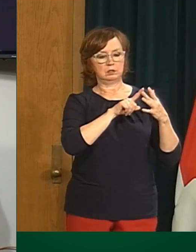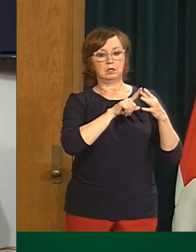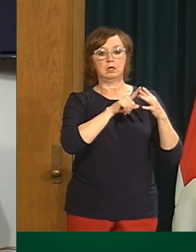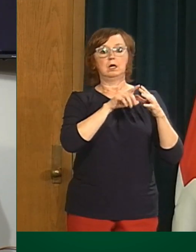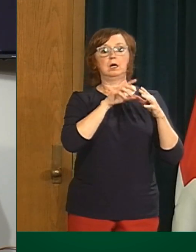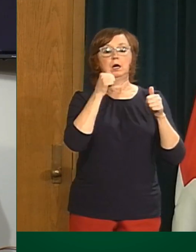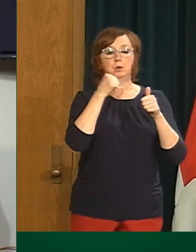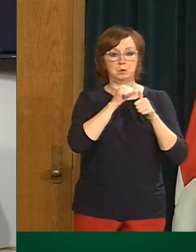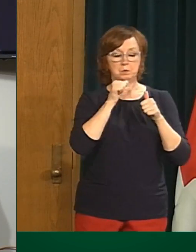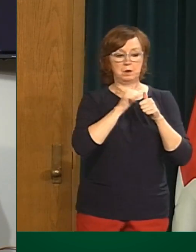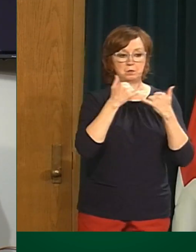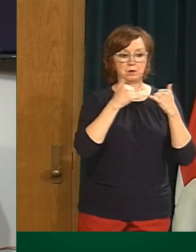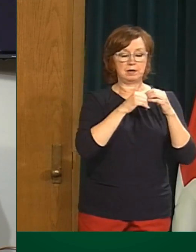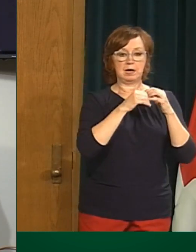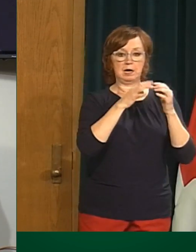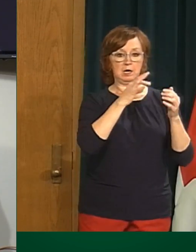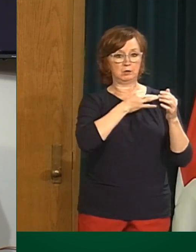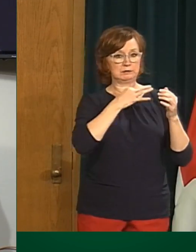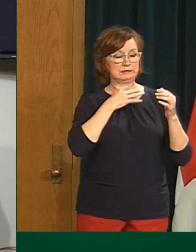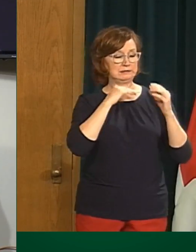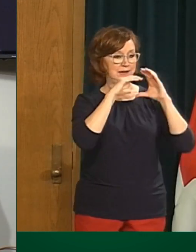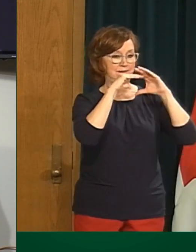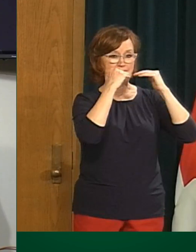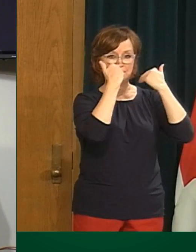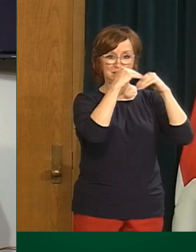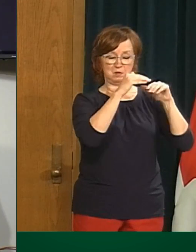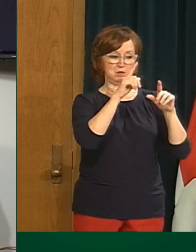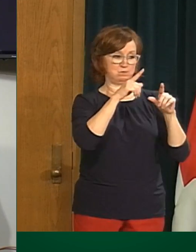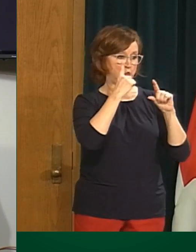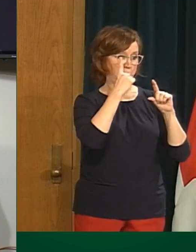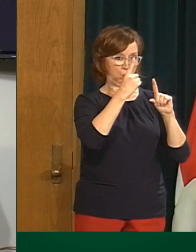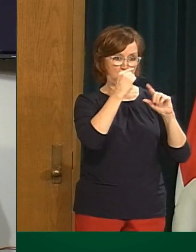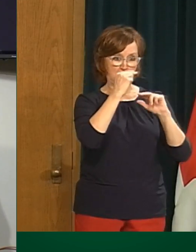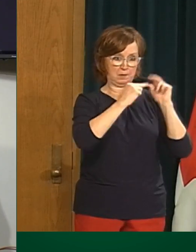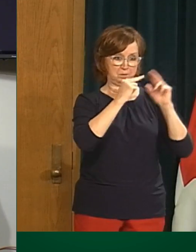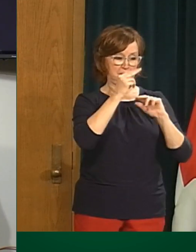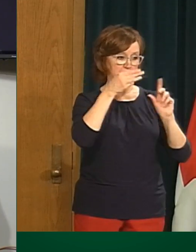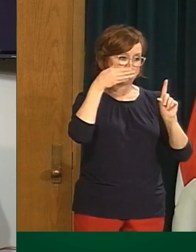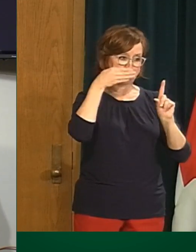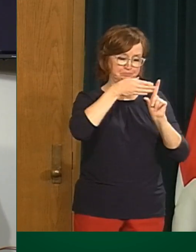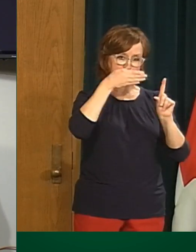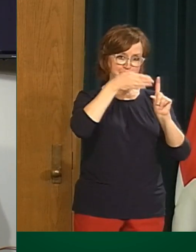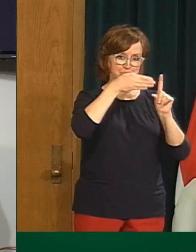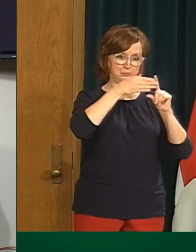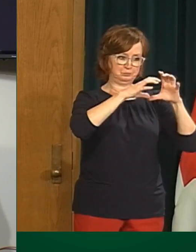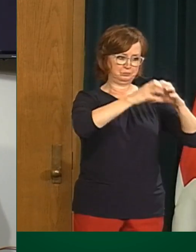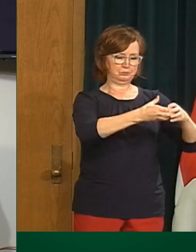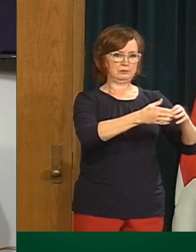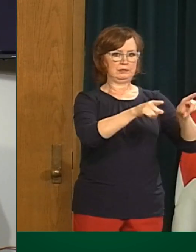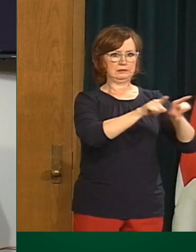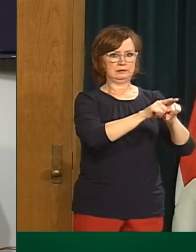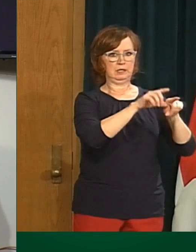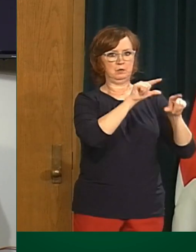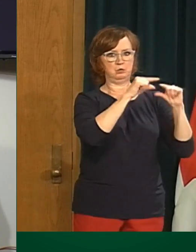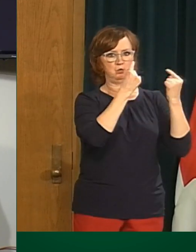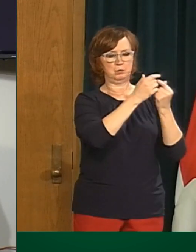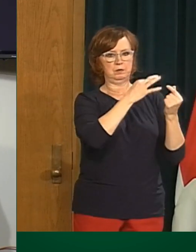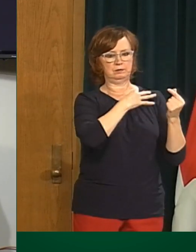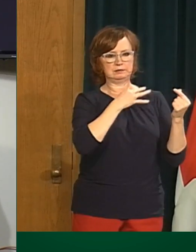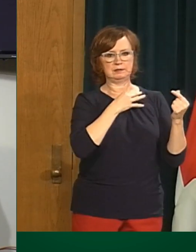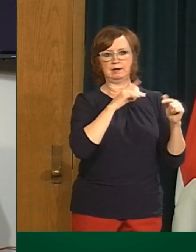staff, including the break time and location restriction, wearing personal protective equipment